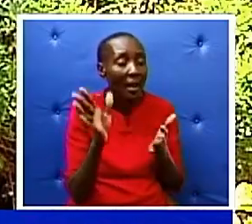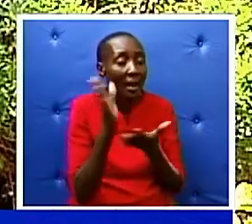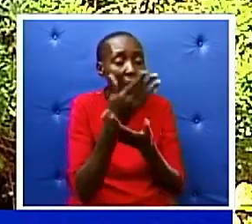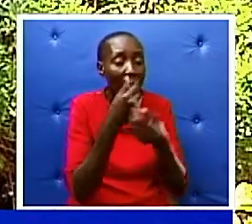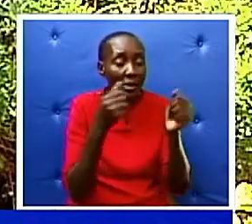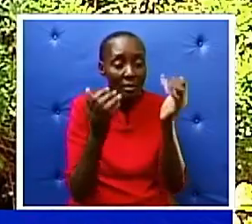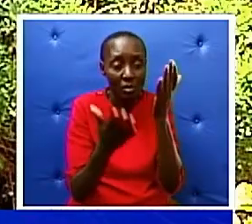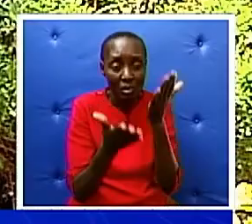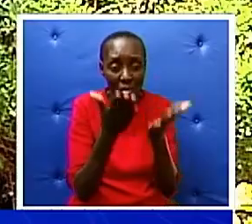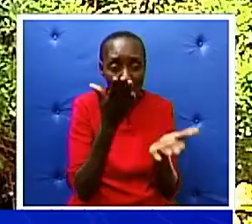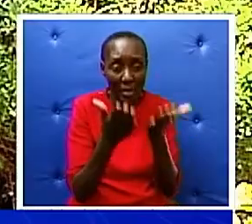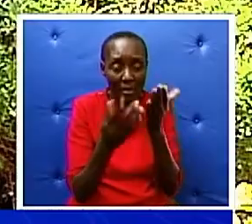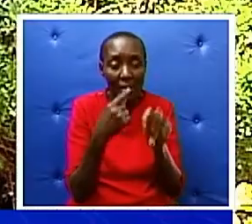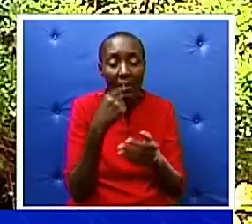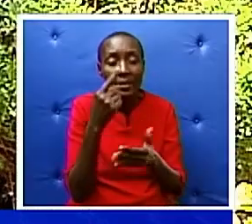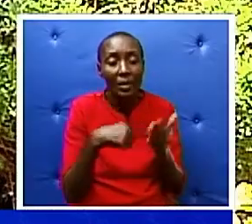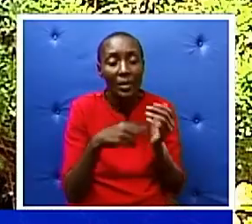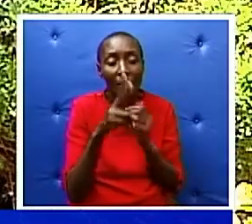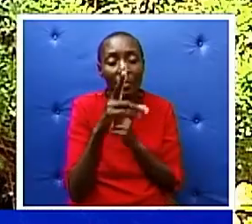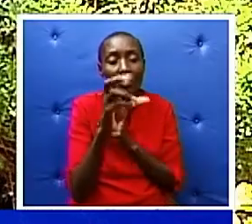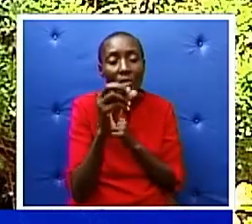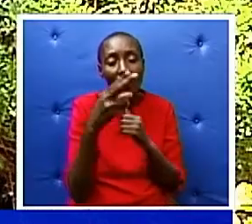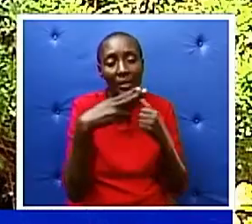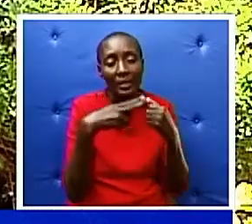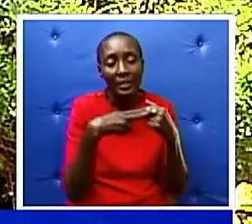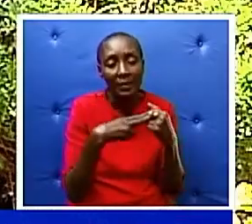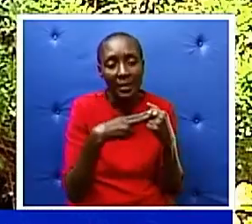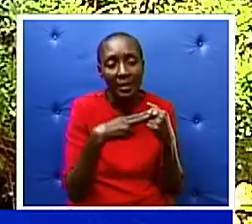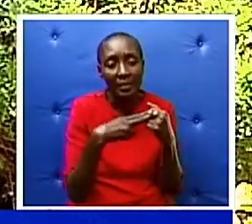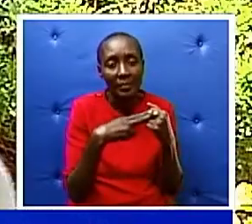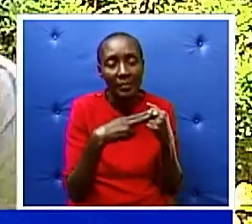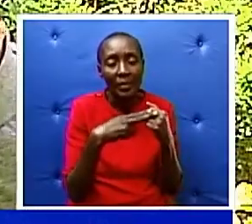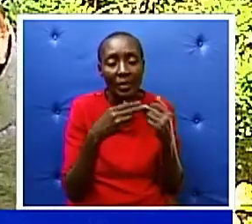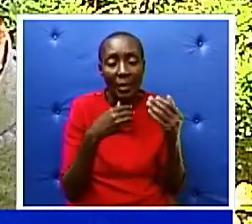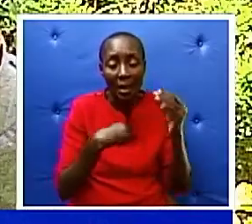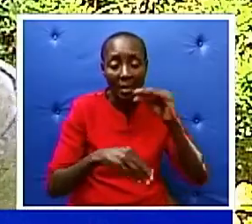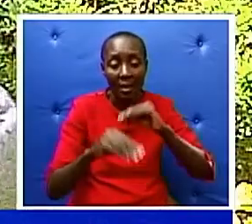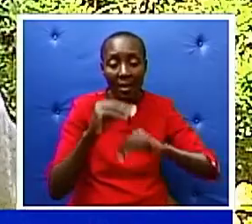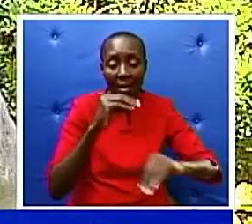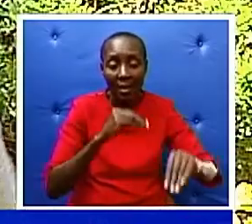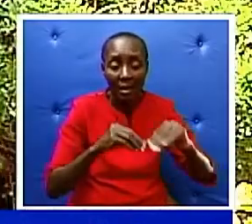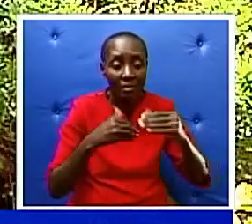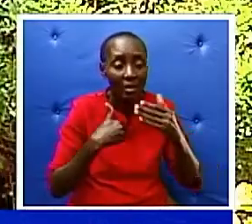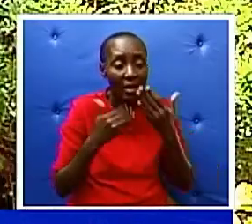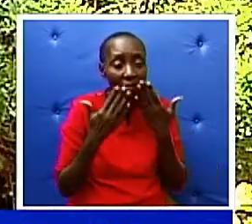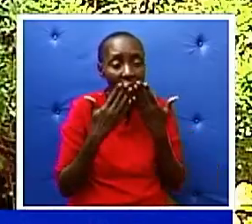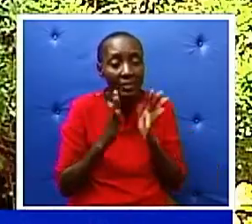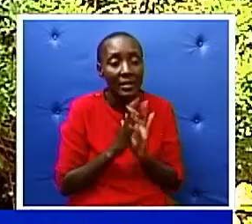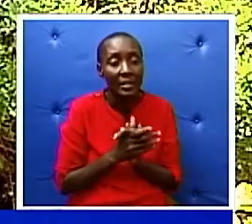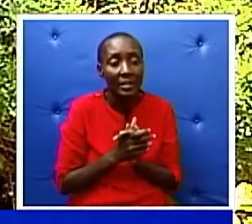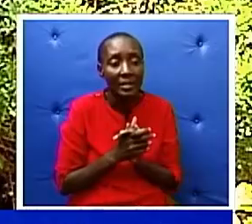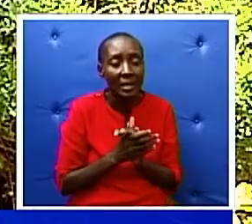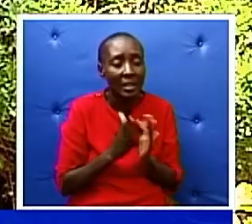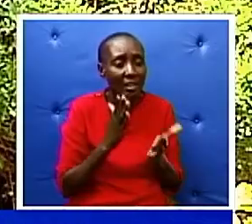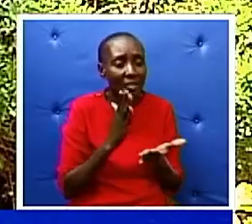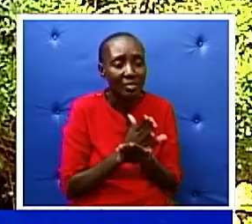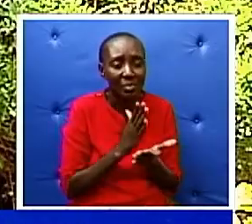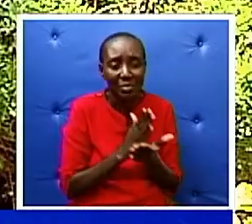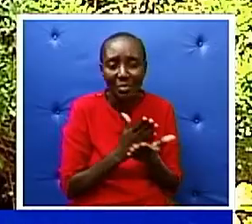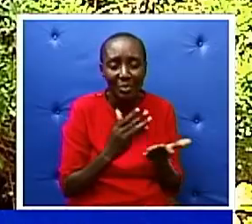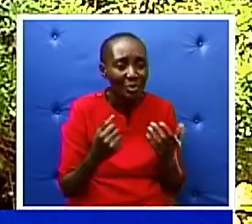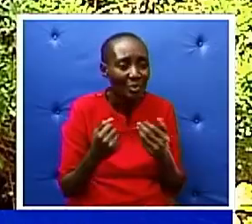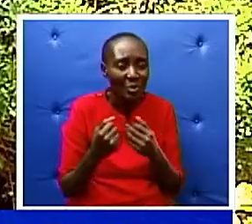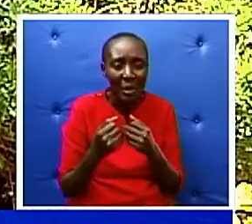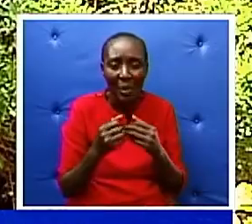comparison, you would say in 2007 we had a re-election. It was highly disputed.